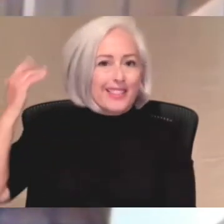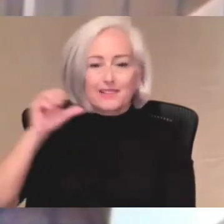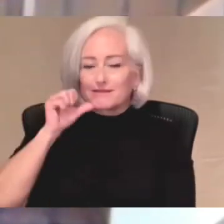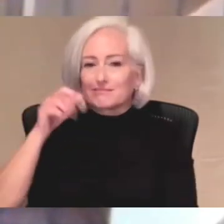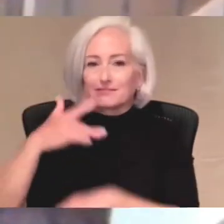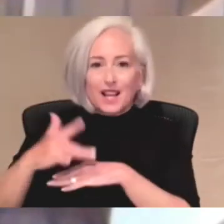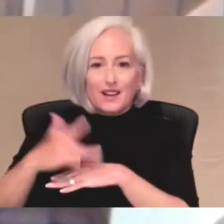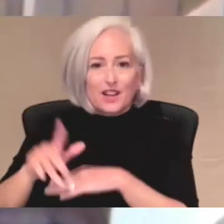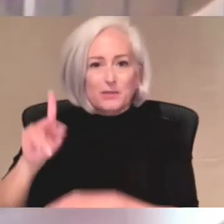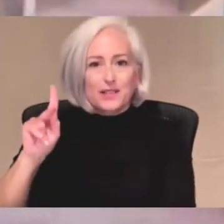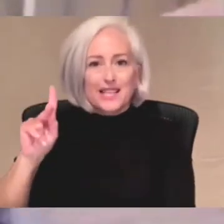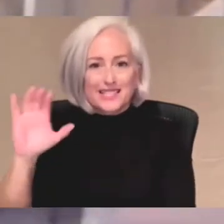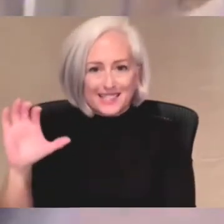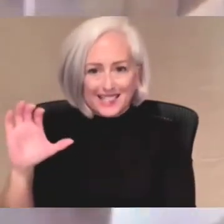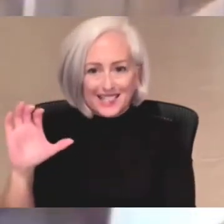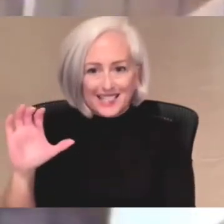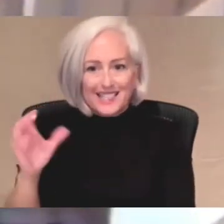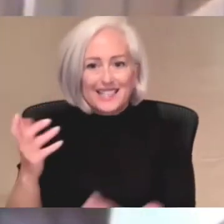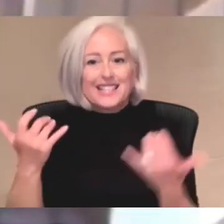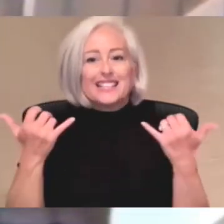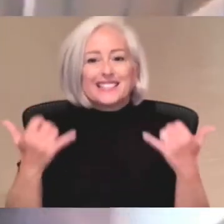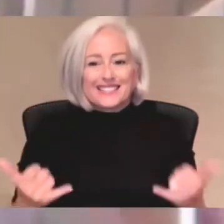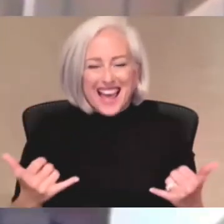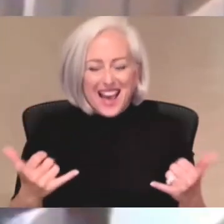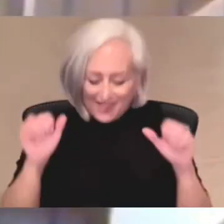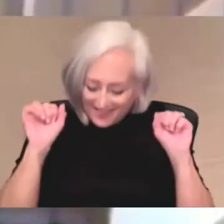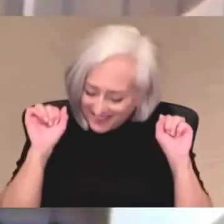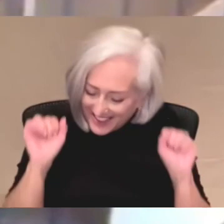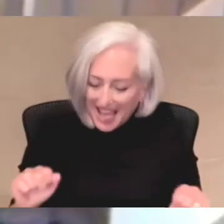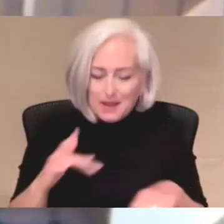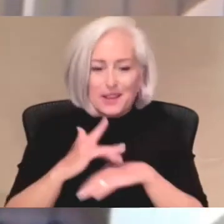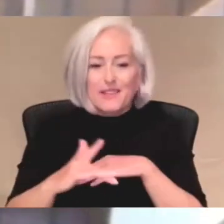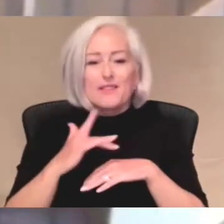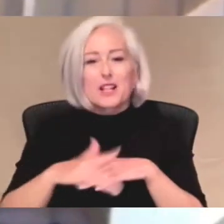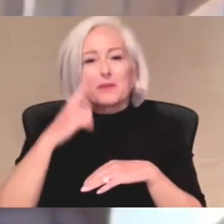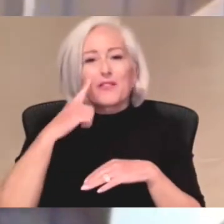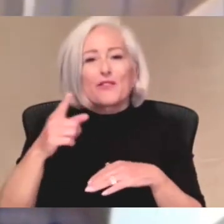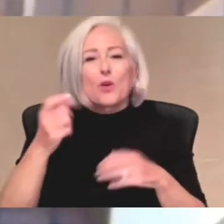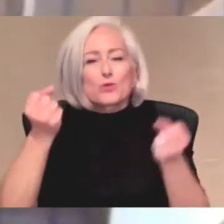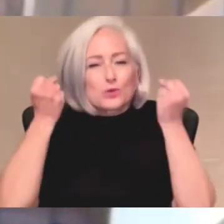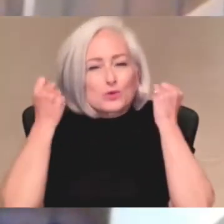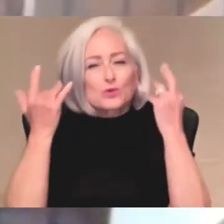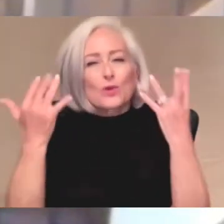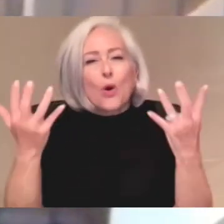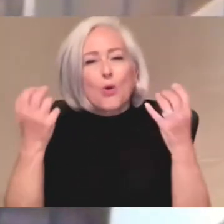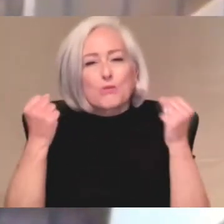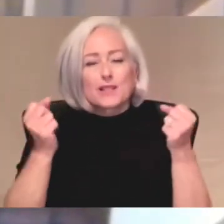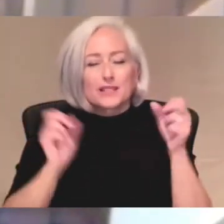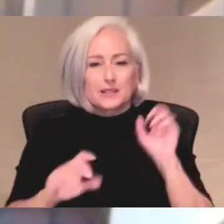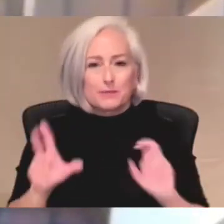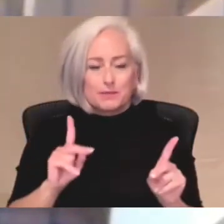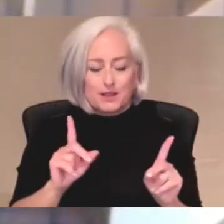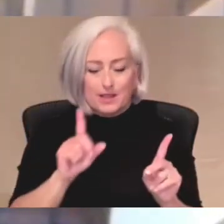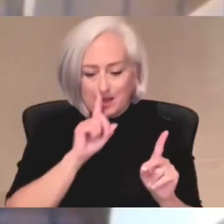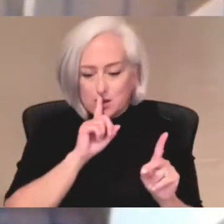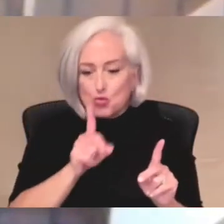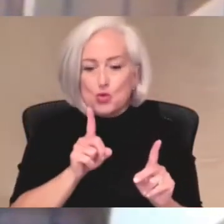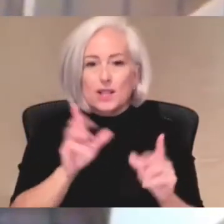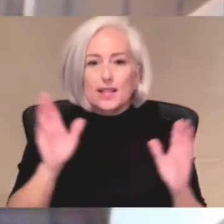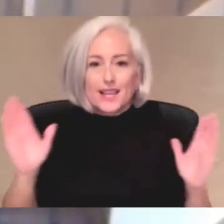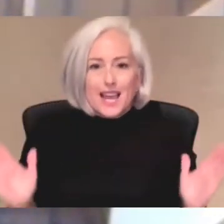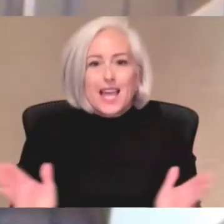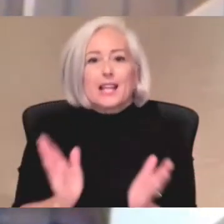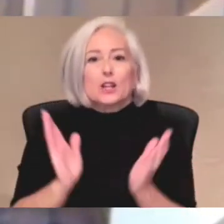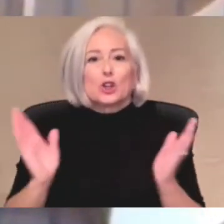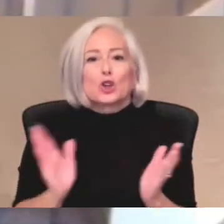time. Now it can be available to so many. And I would encourage those